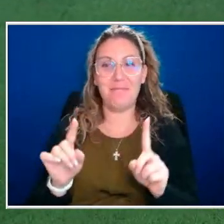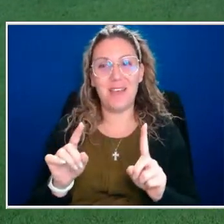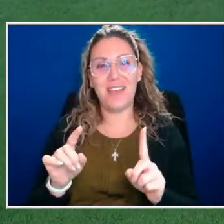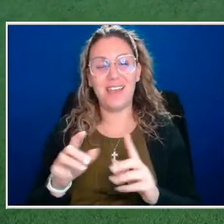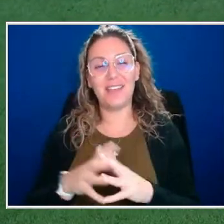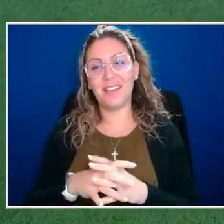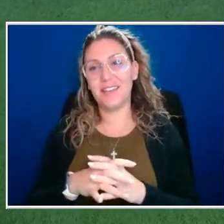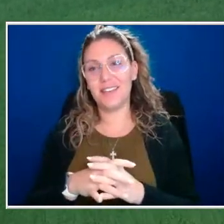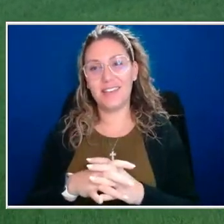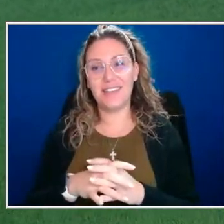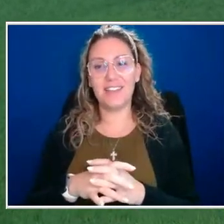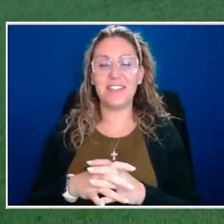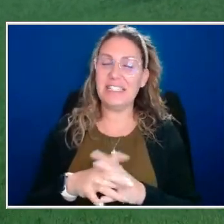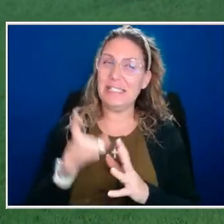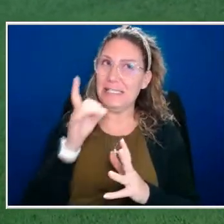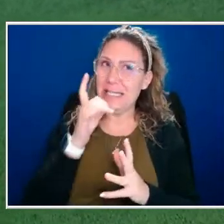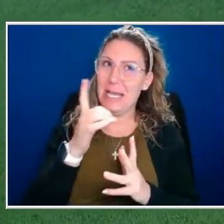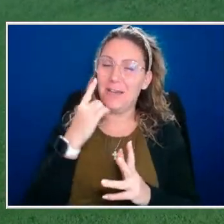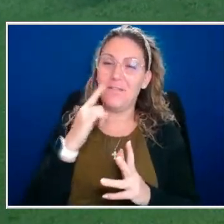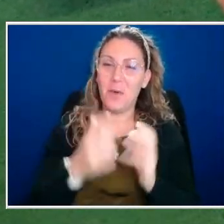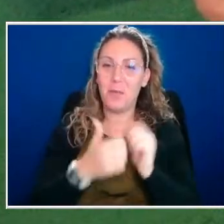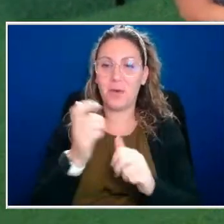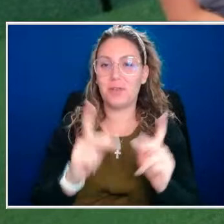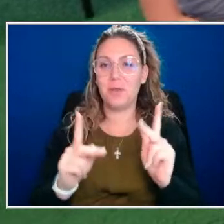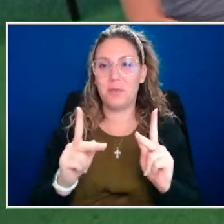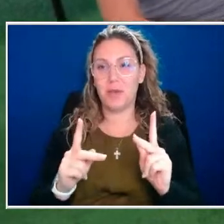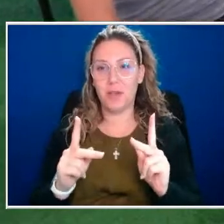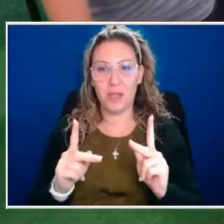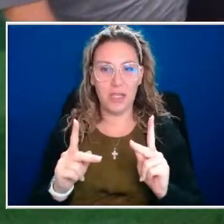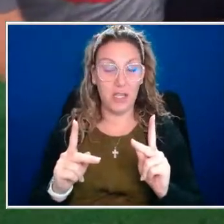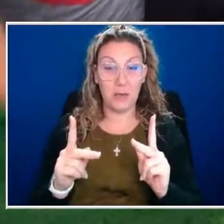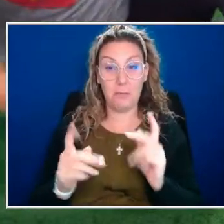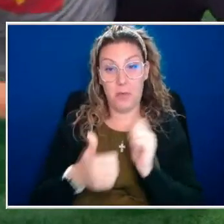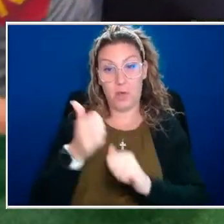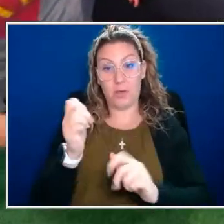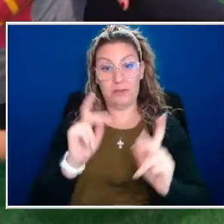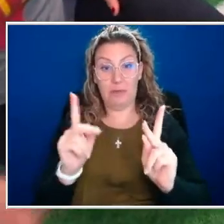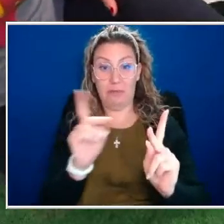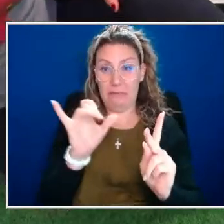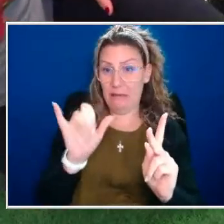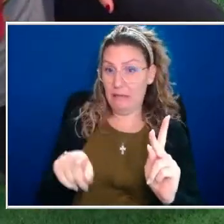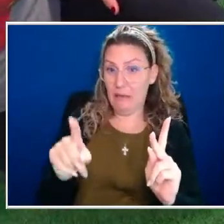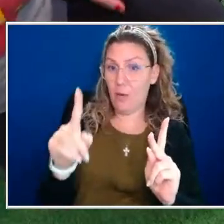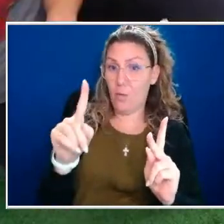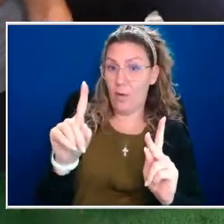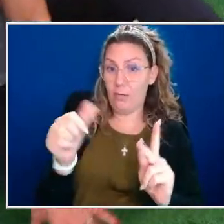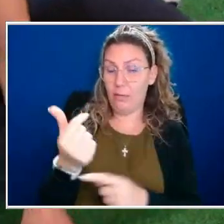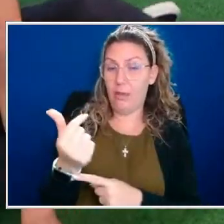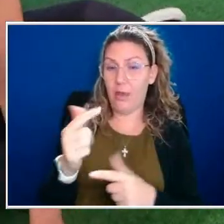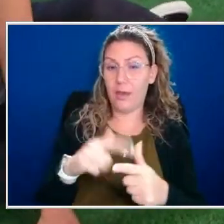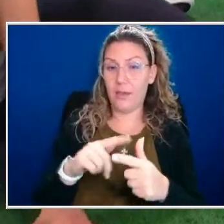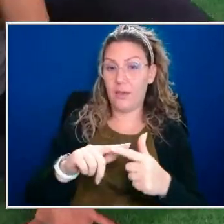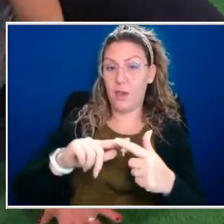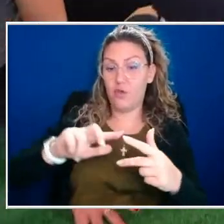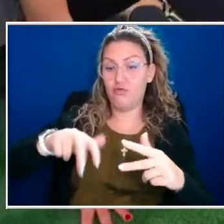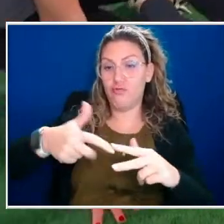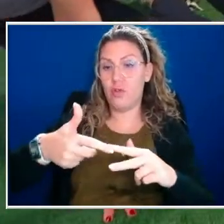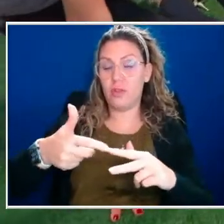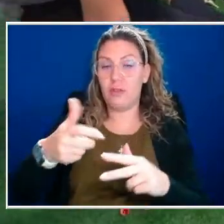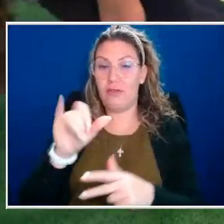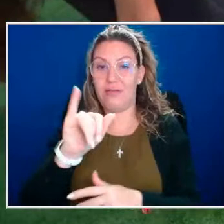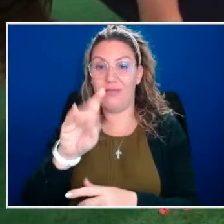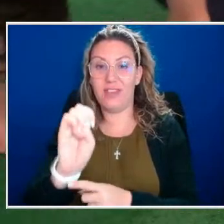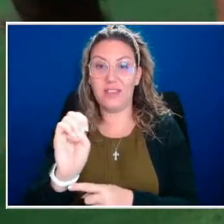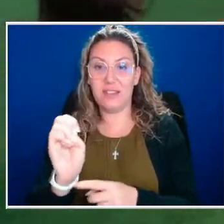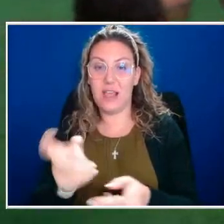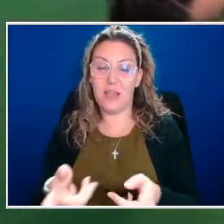most people. How do you? Yeah, so for most people, it's going to be getting on to one leg, rolling onto that side, flipping that leg over, and then that way you can